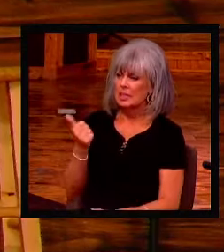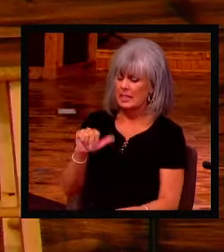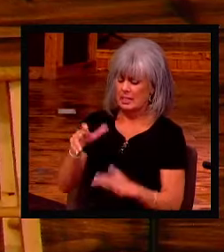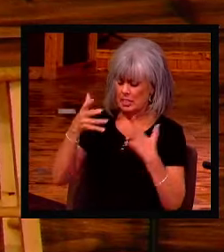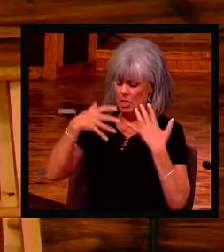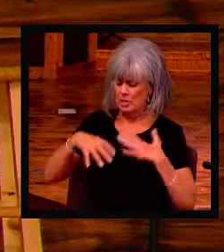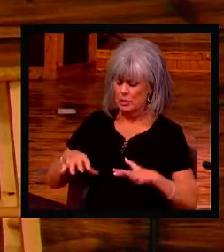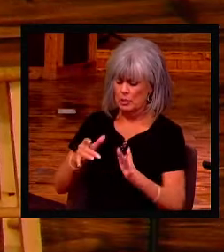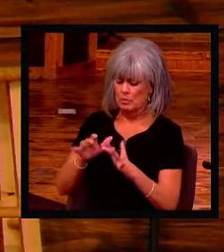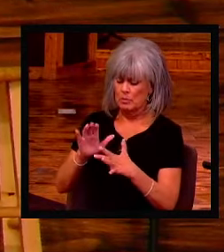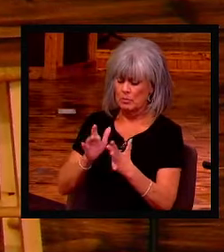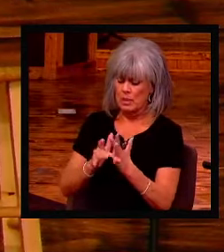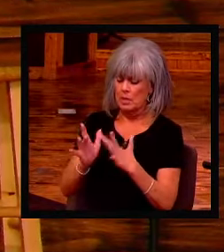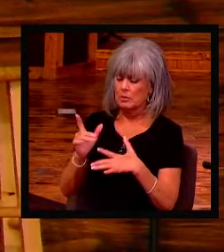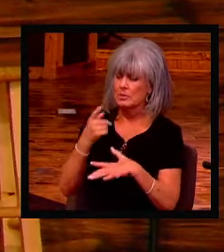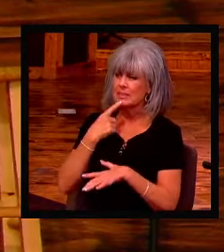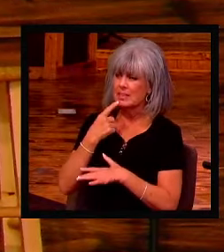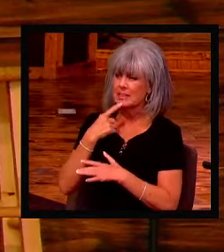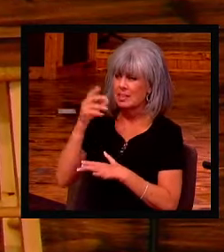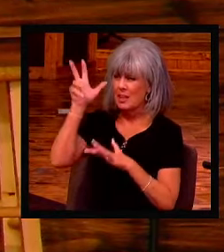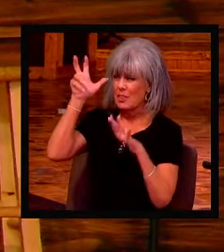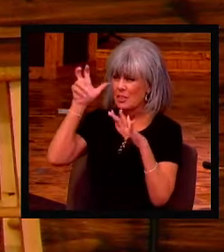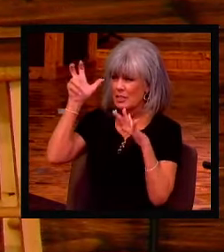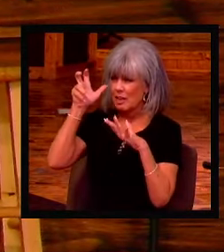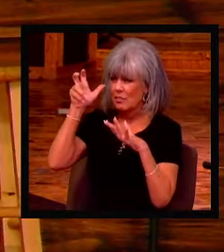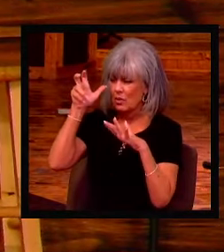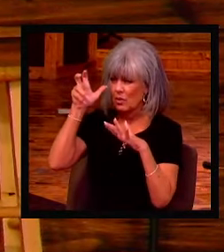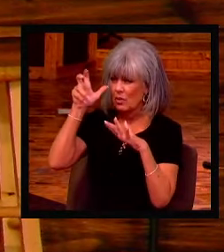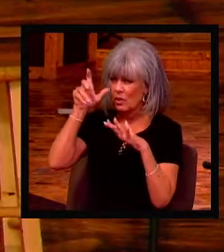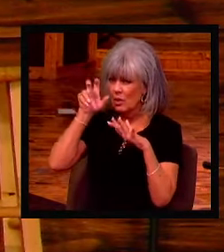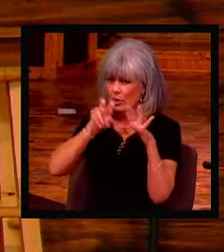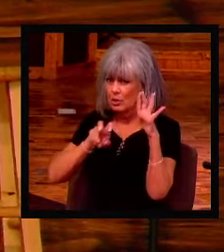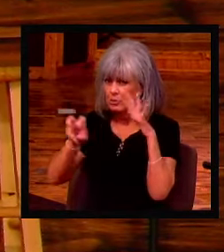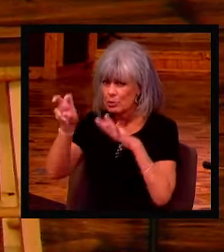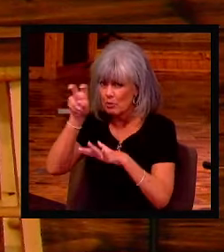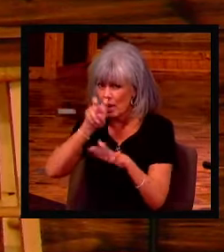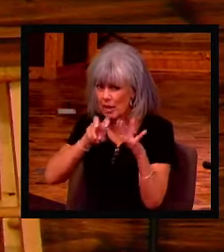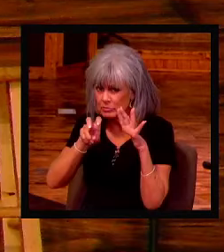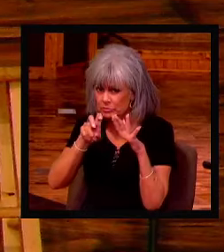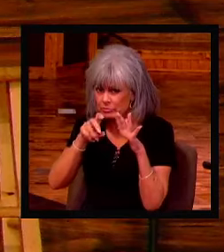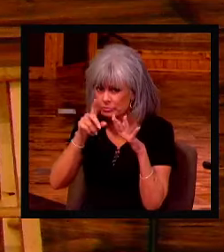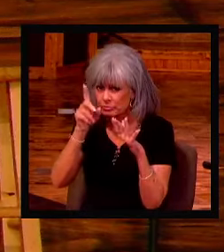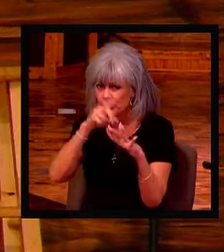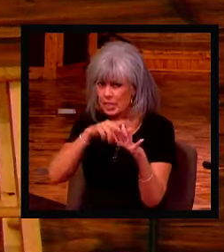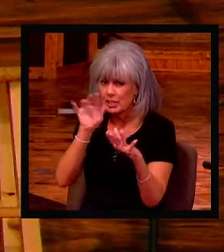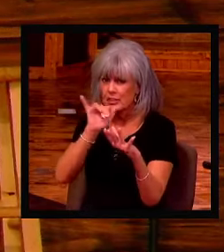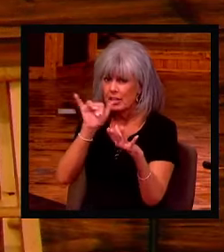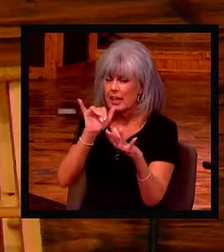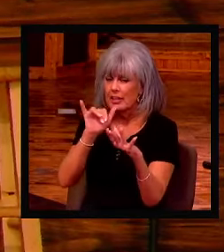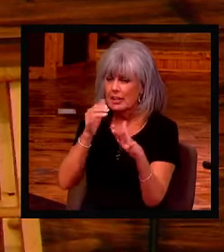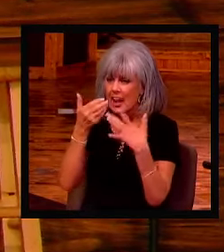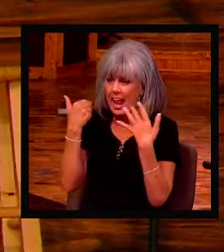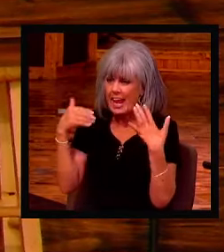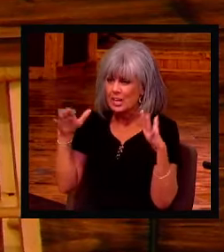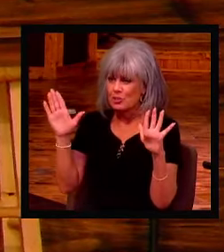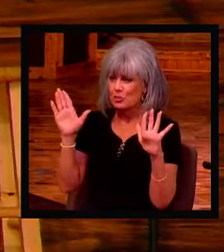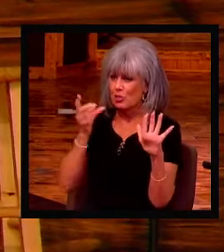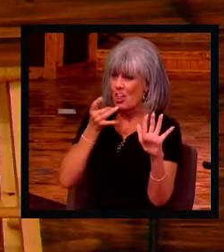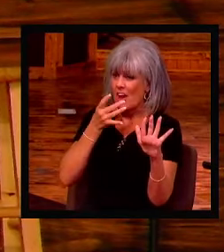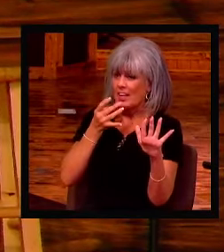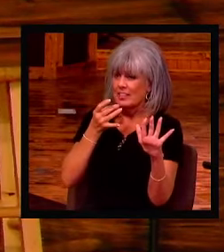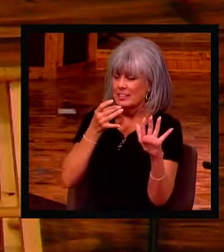Bible says, Apostle Paul said, the devil goes around what? Masquerading as an angel of light. Literal translation,